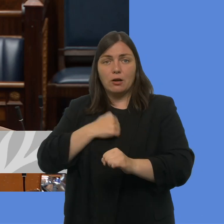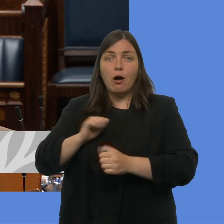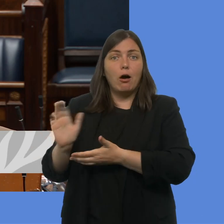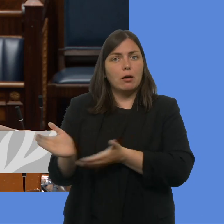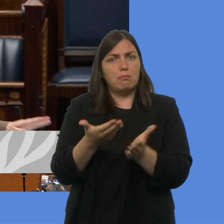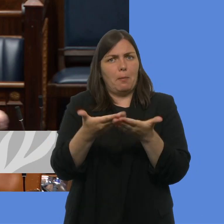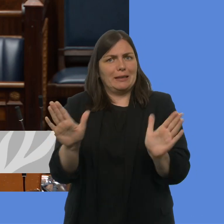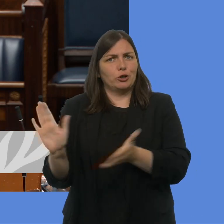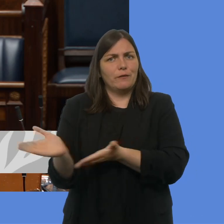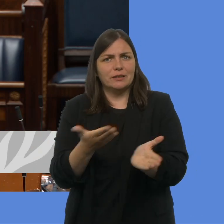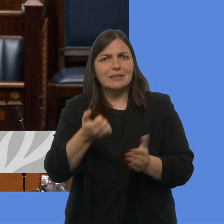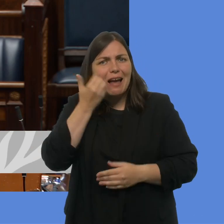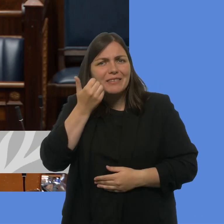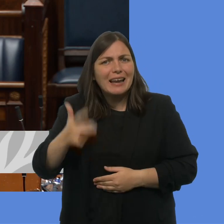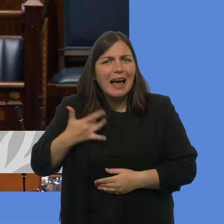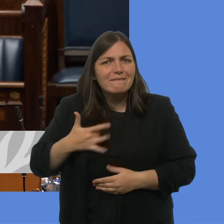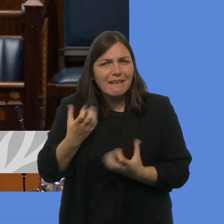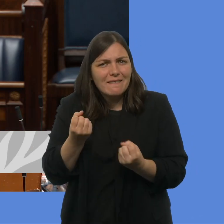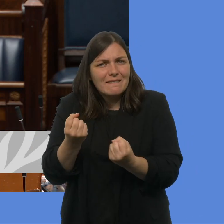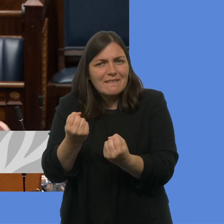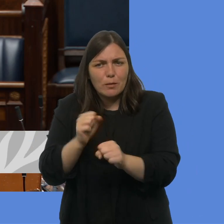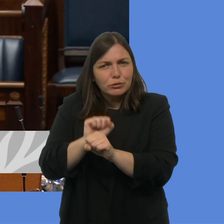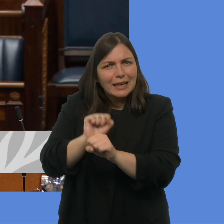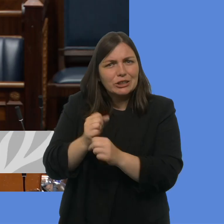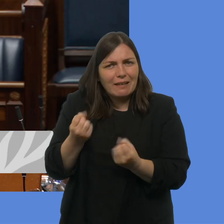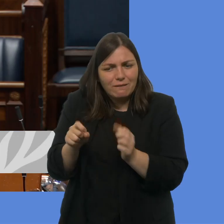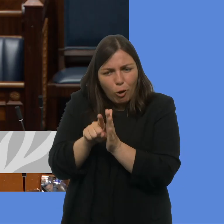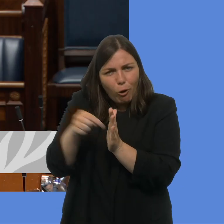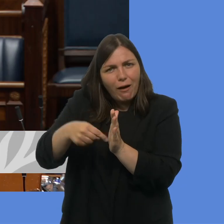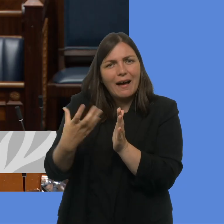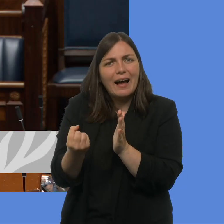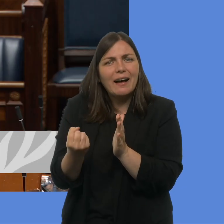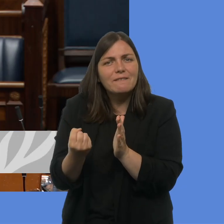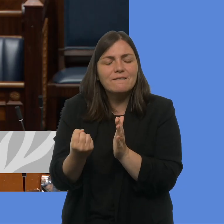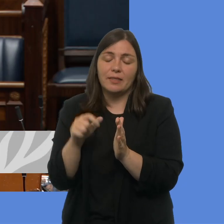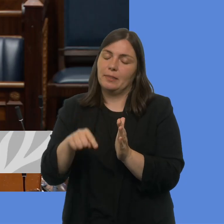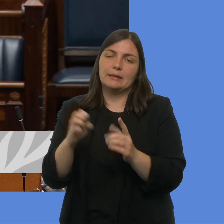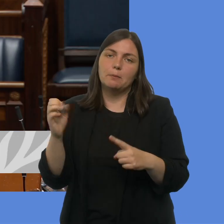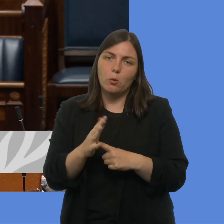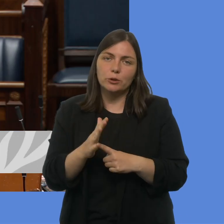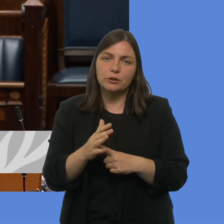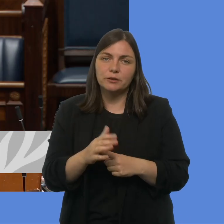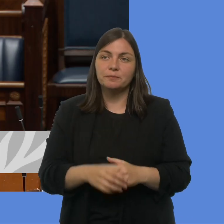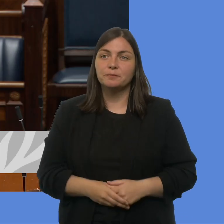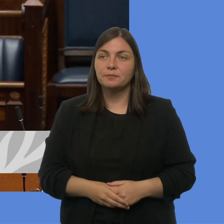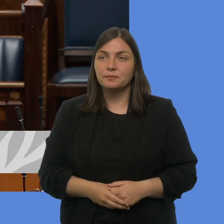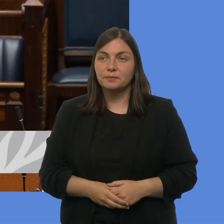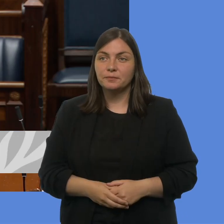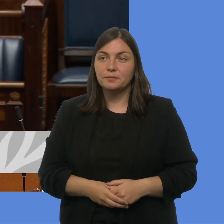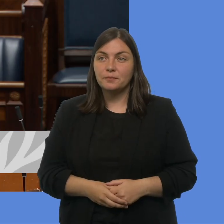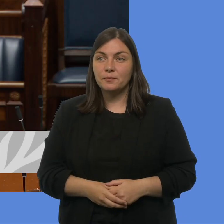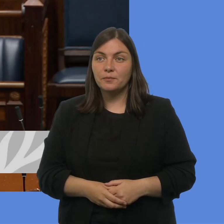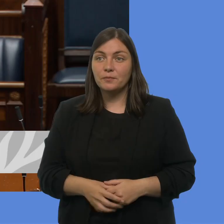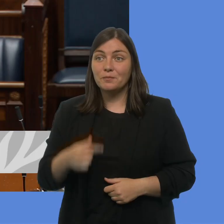life is going to be a really important interjection in terms of advancing things. And then I I know that even